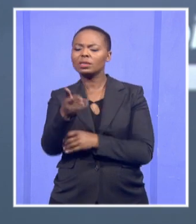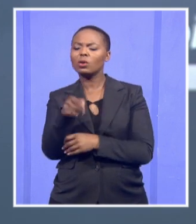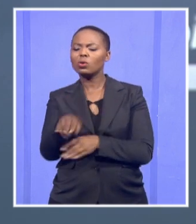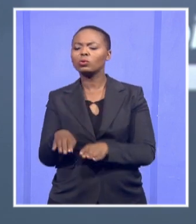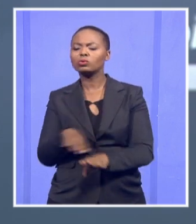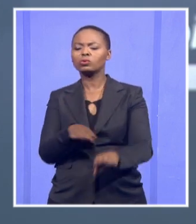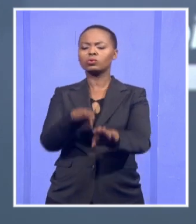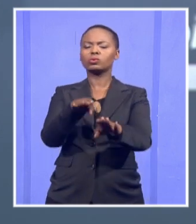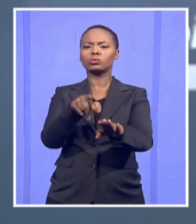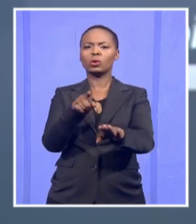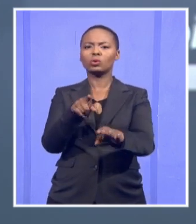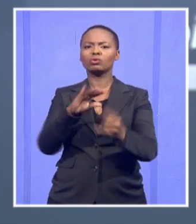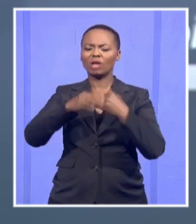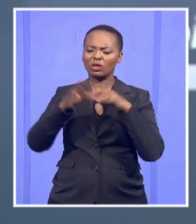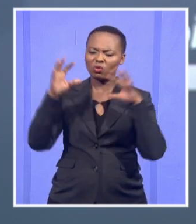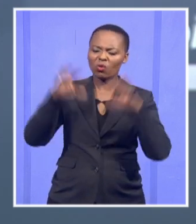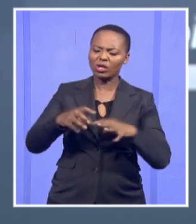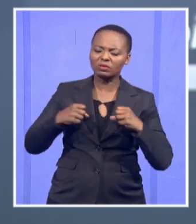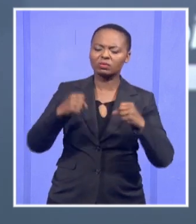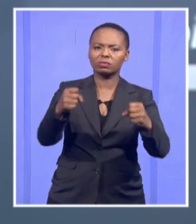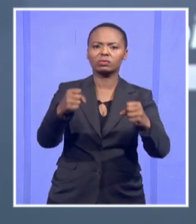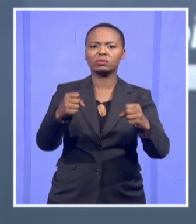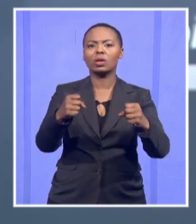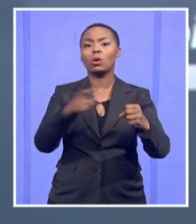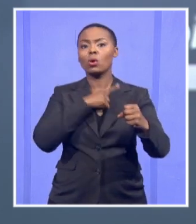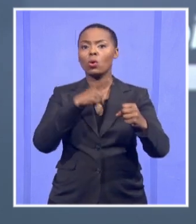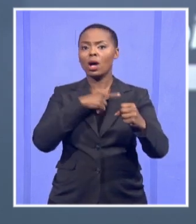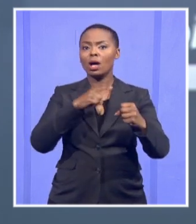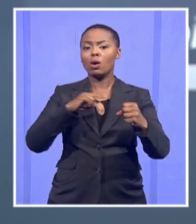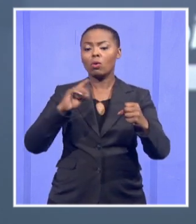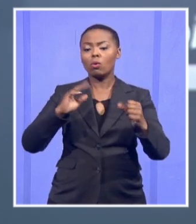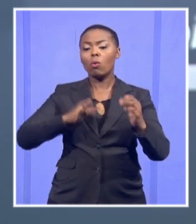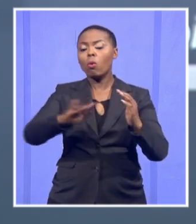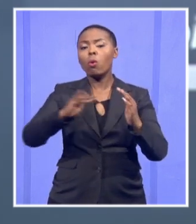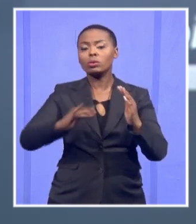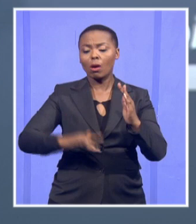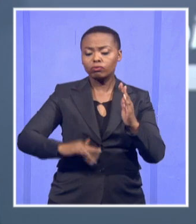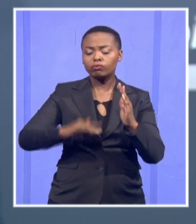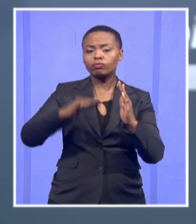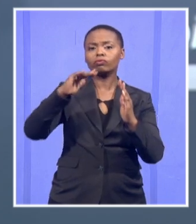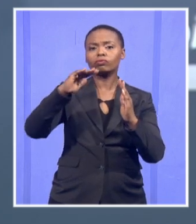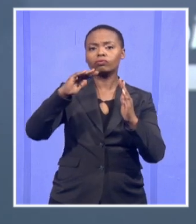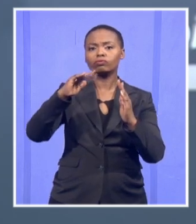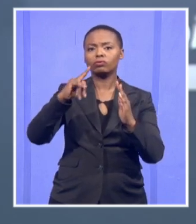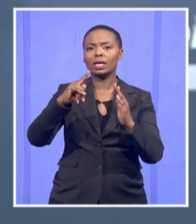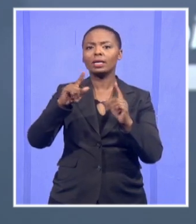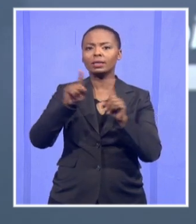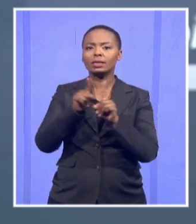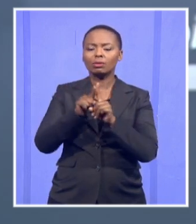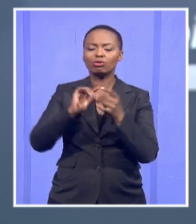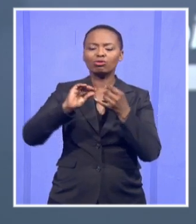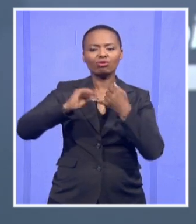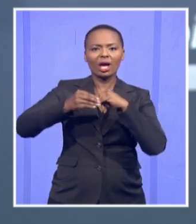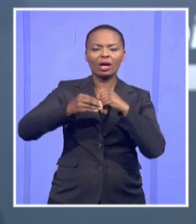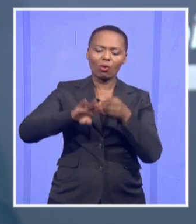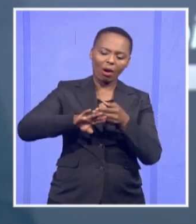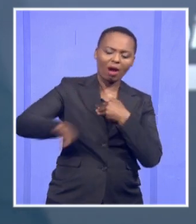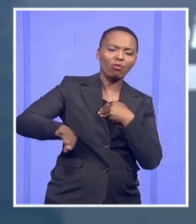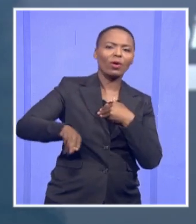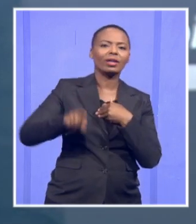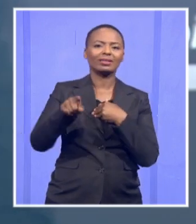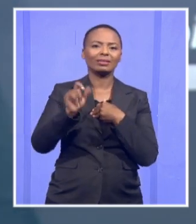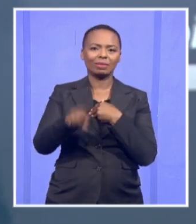and measure how deep the water is, and then rather to avoid flooded road conditions in order to be safe.